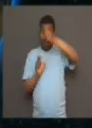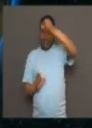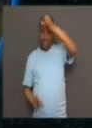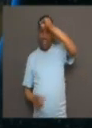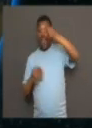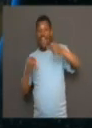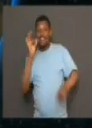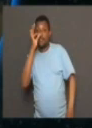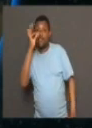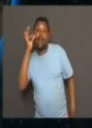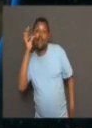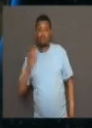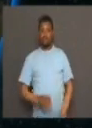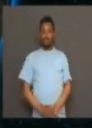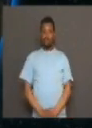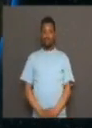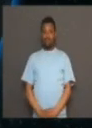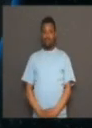India.